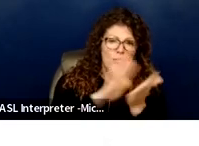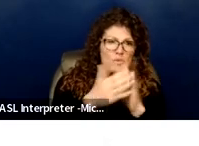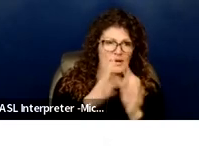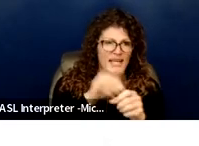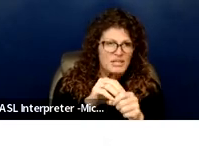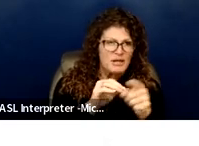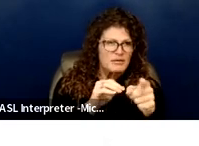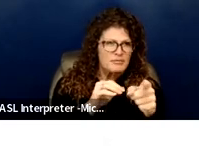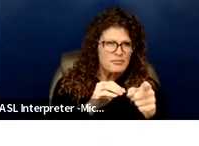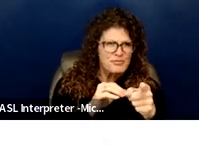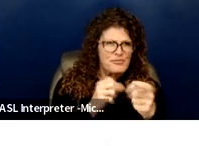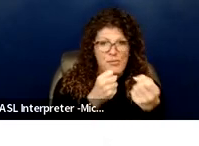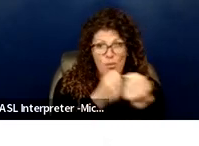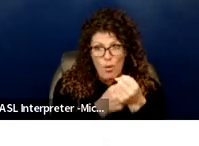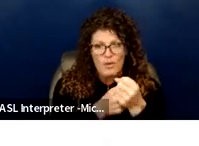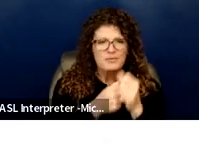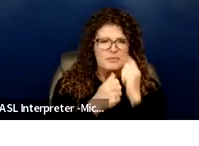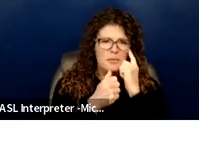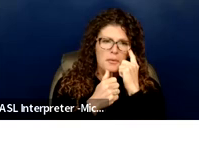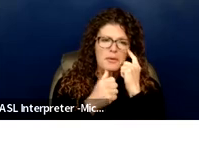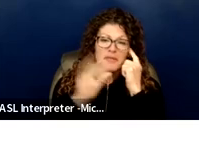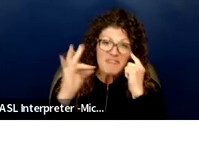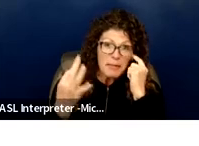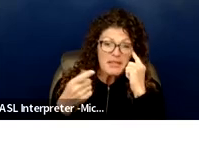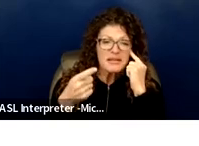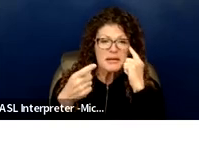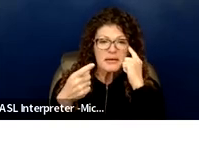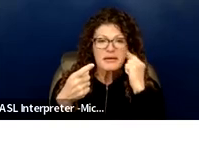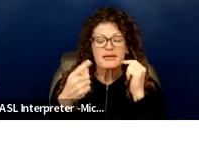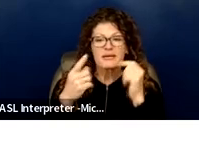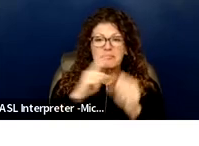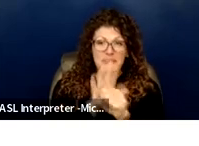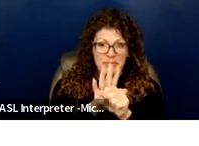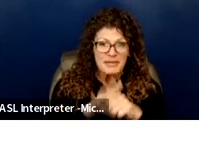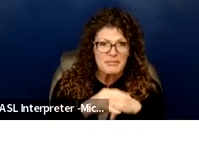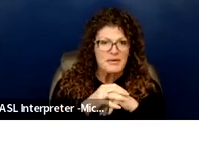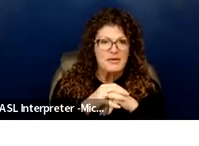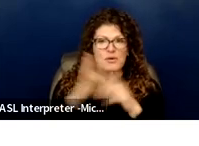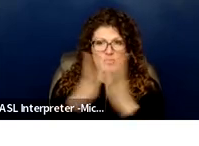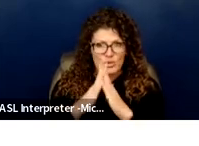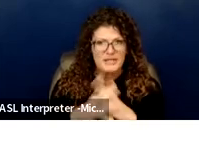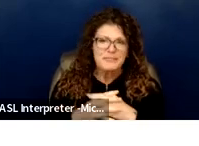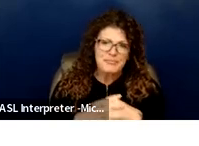there were words like support, families, commitment, and community.